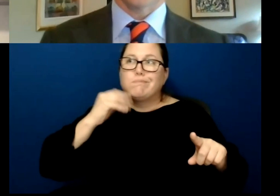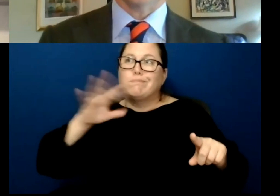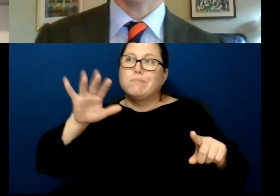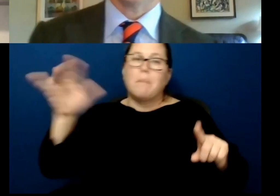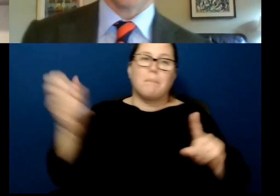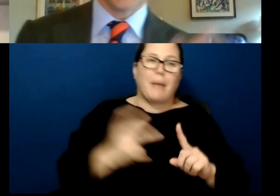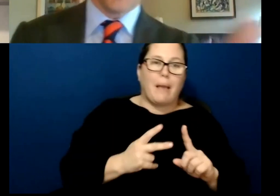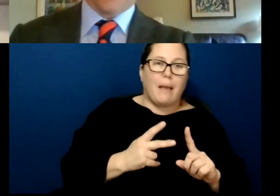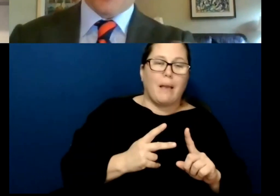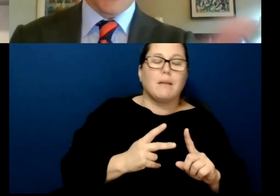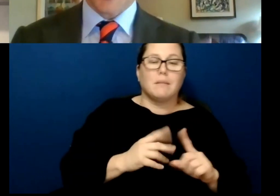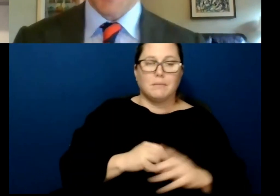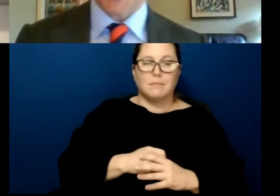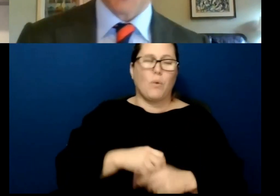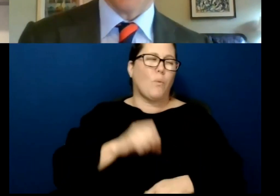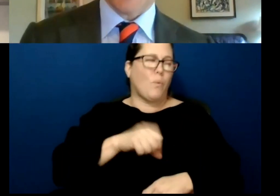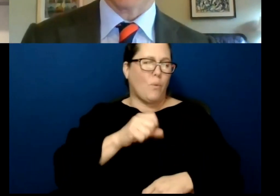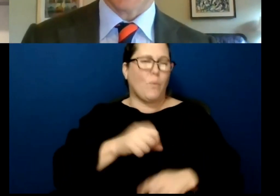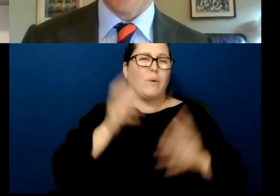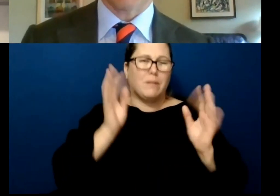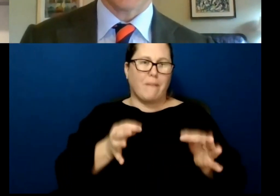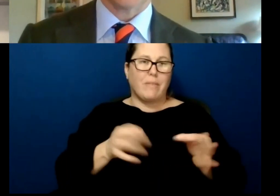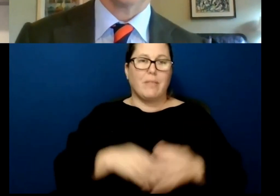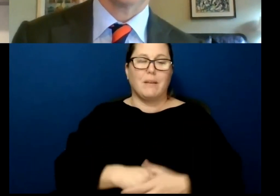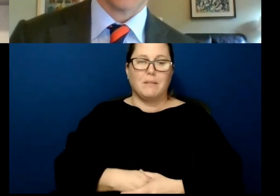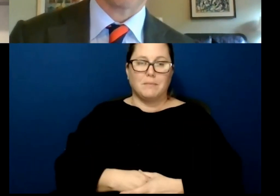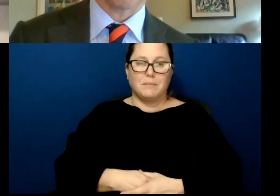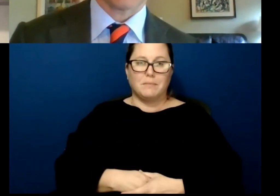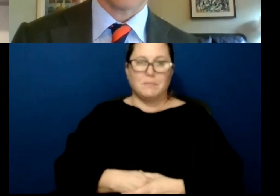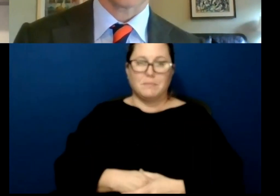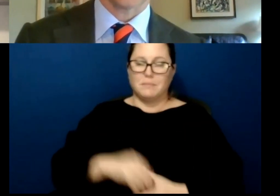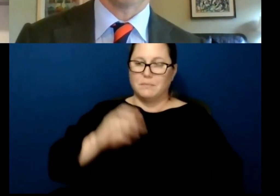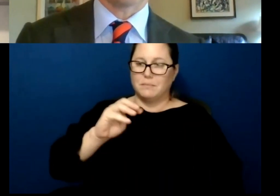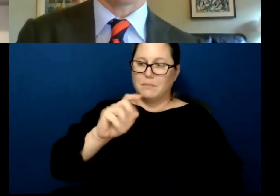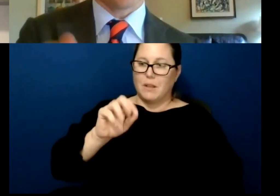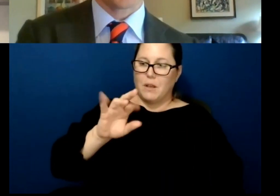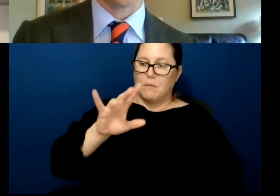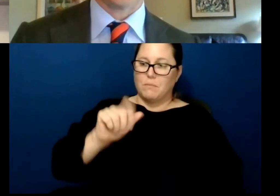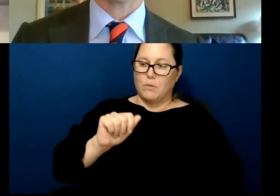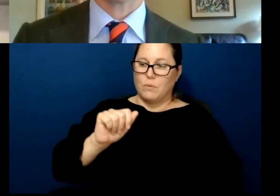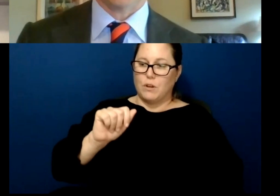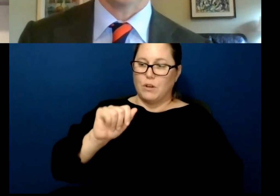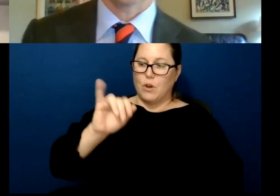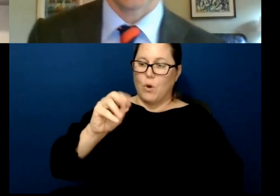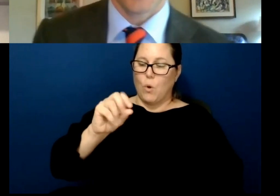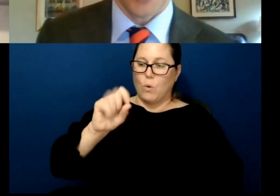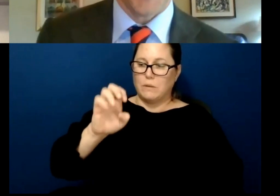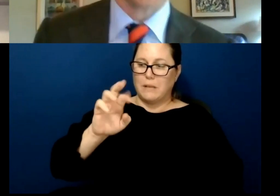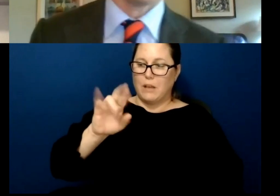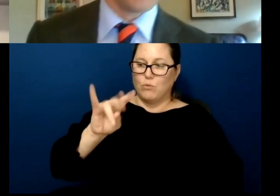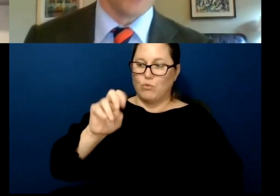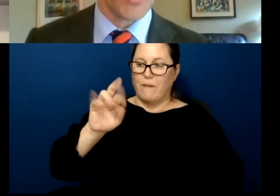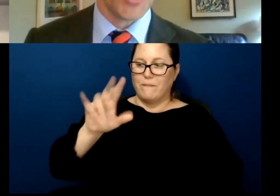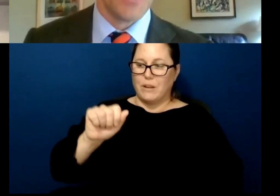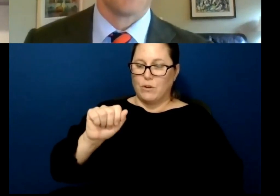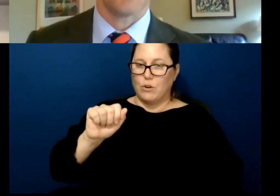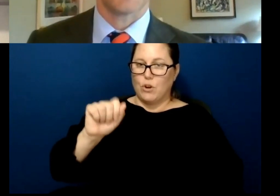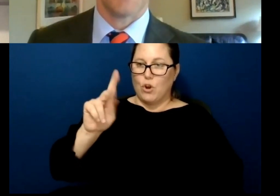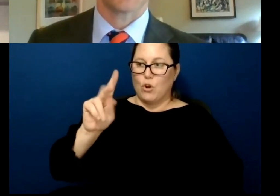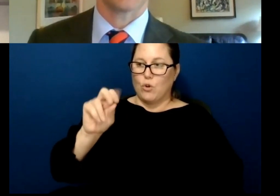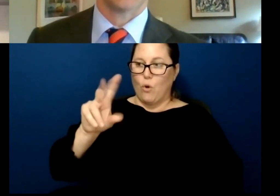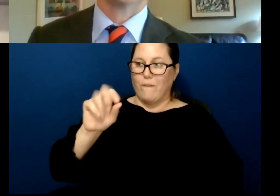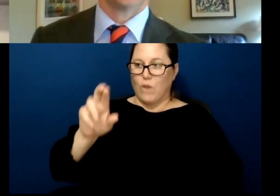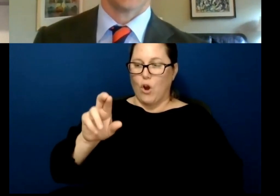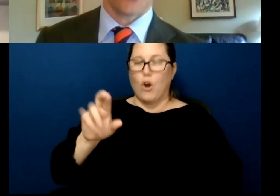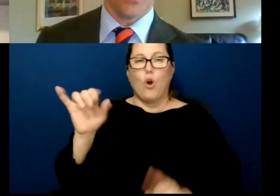definitely. I want to get as many student names as I can. Maria Jose Ramirez Cobar also asked about the COVID question